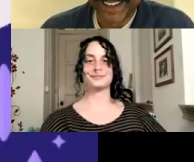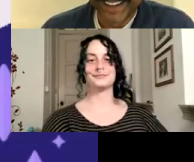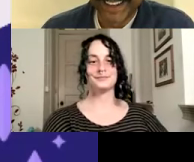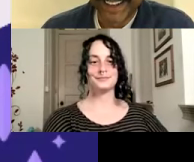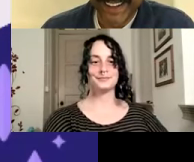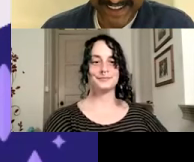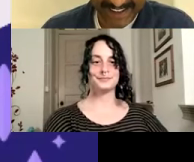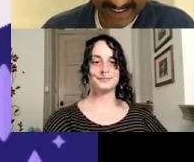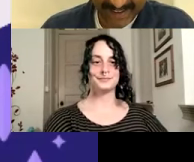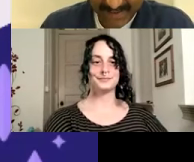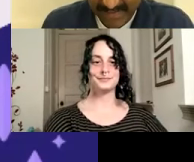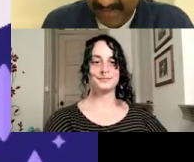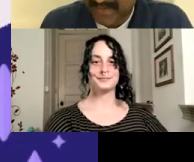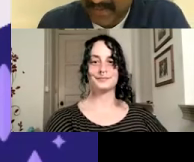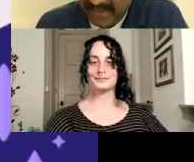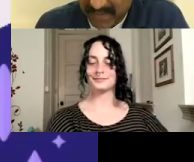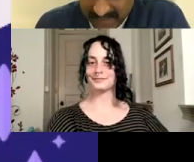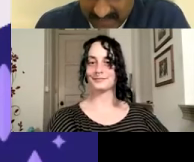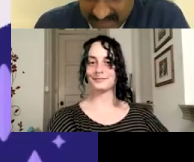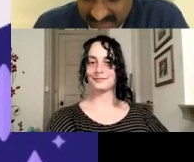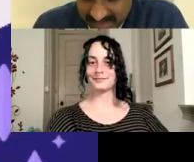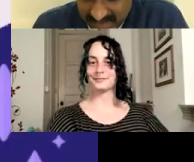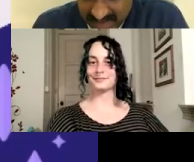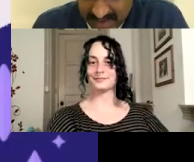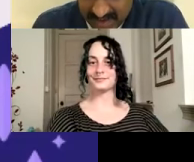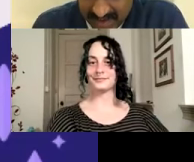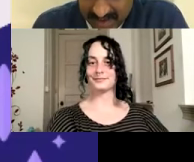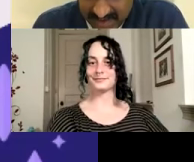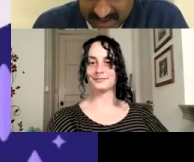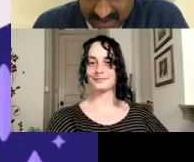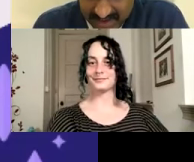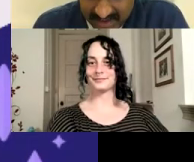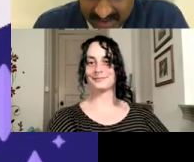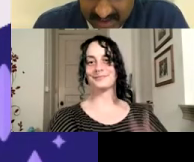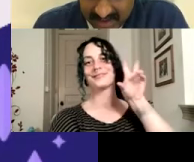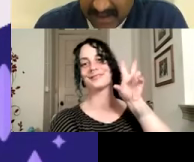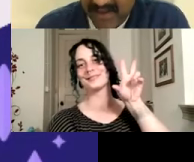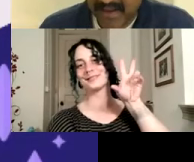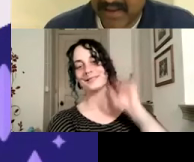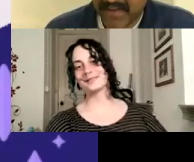Awesome. Yeah, thank you again. Okay, well, we will see you all next time. Thank you again for coming. Have a good night.